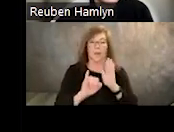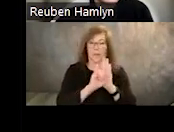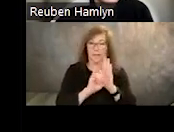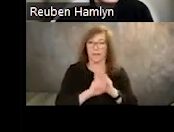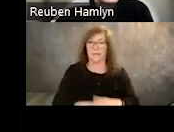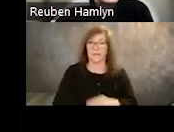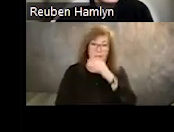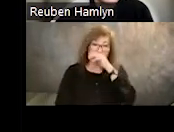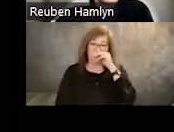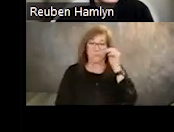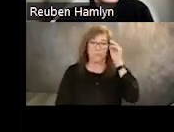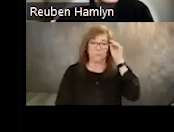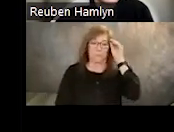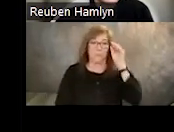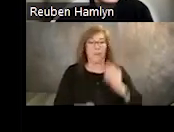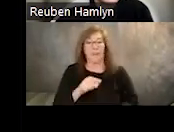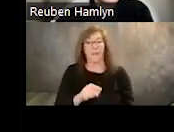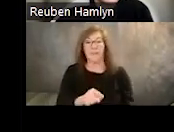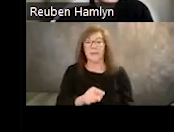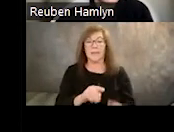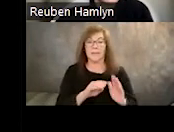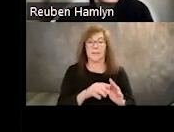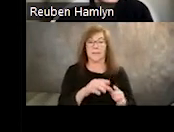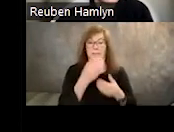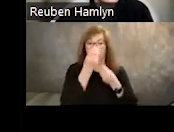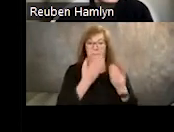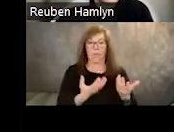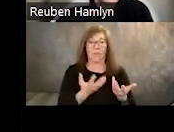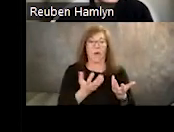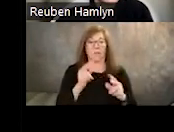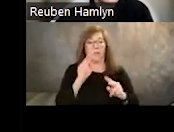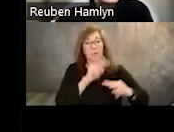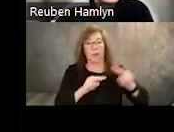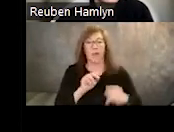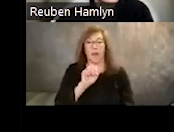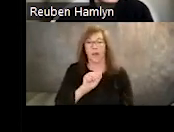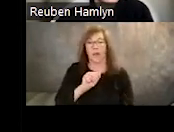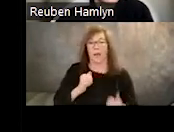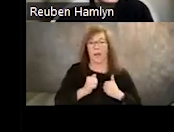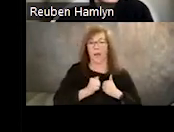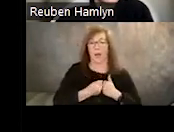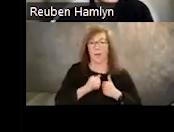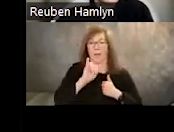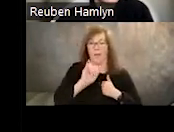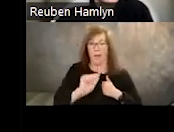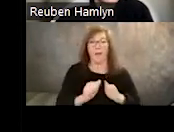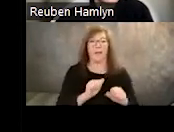identities. So in this context, we wanted to look at how AI could help